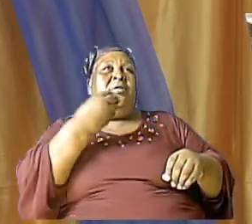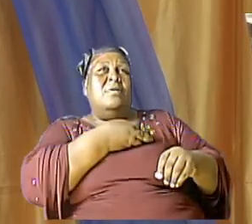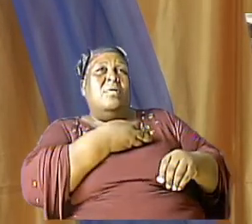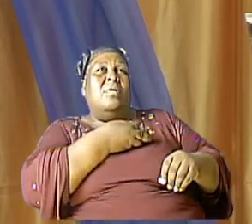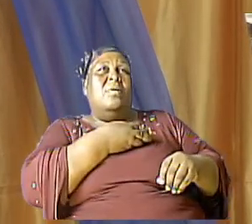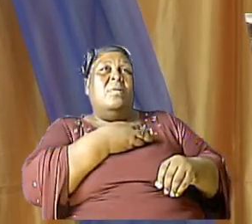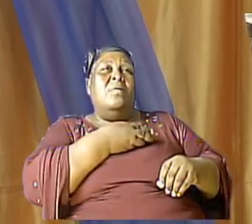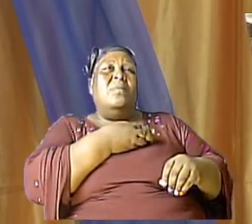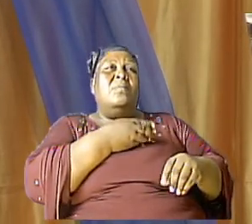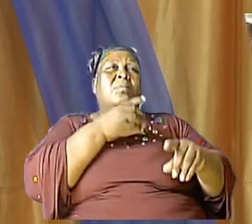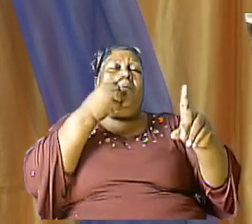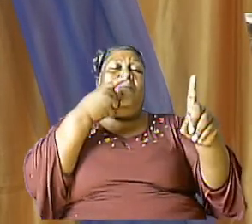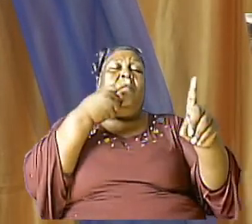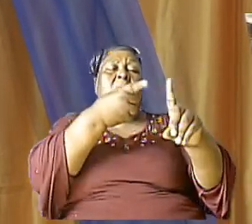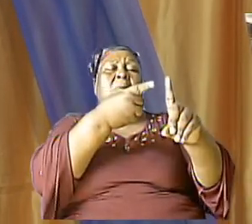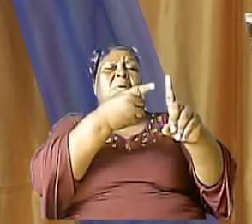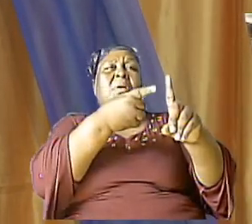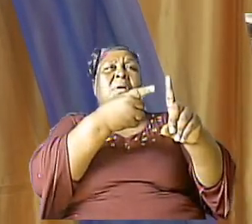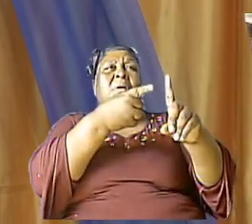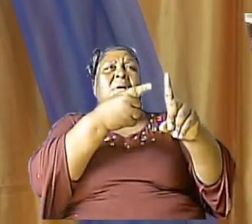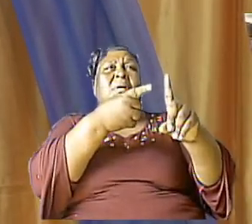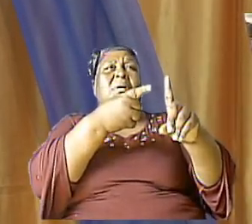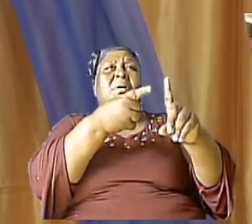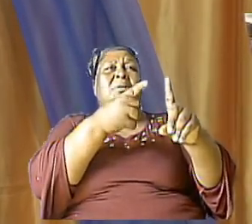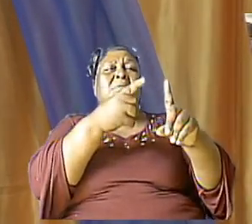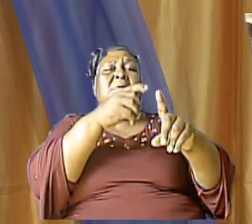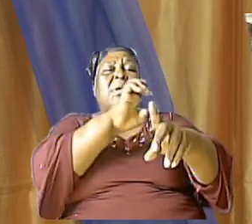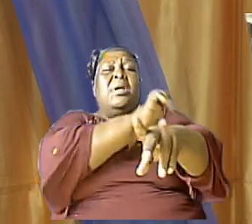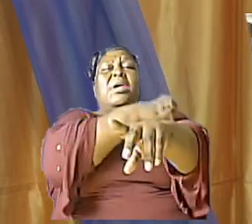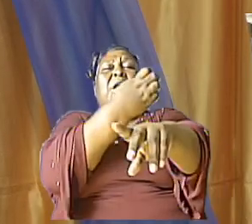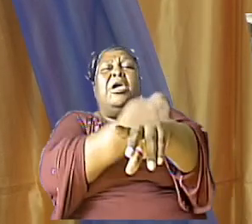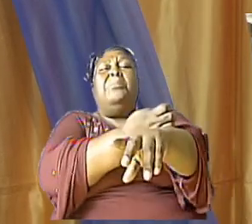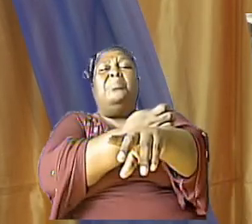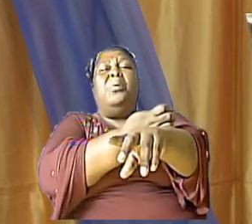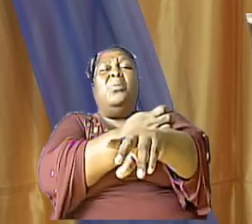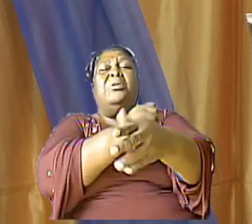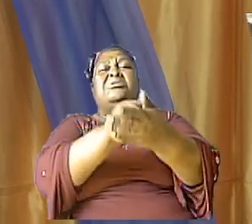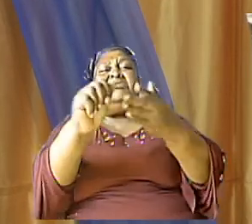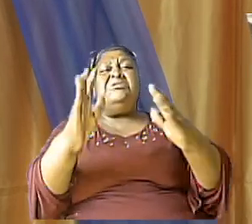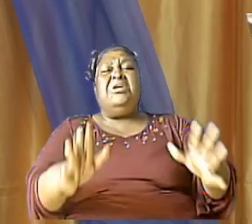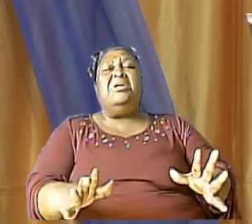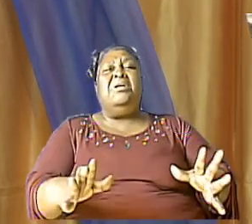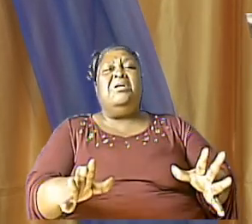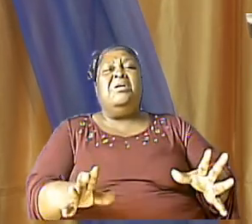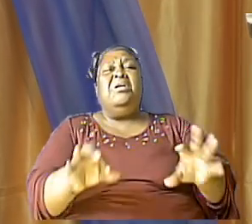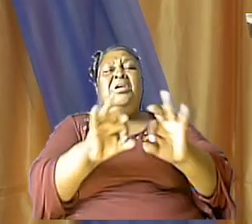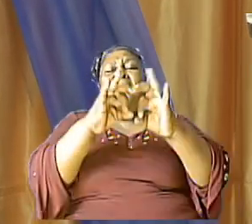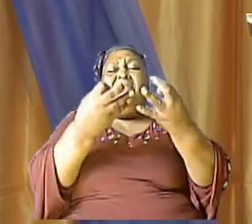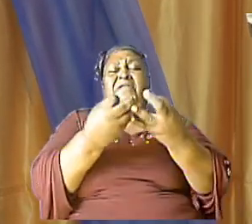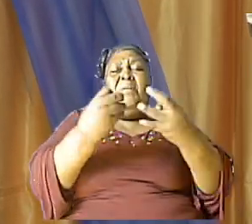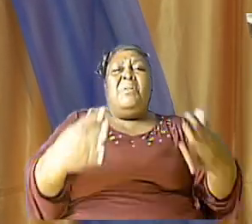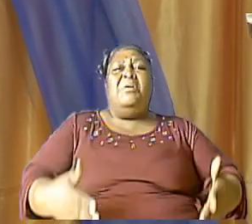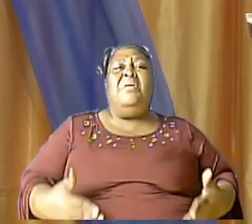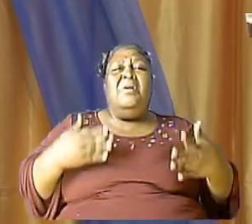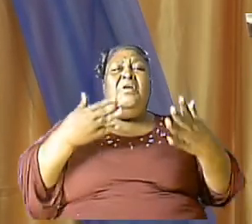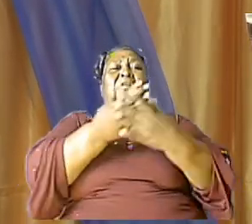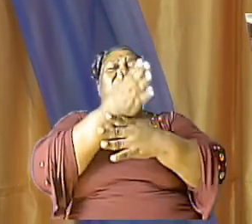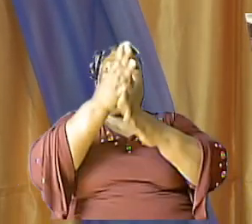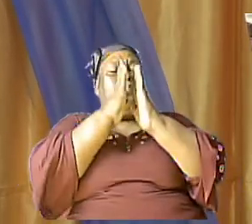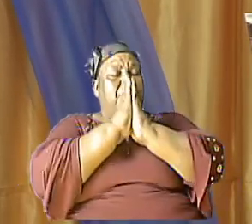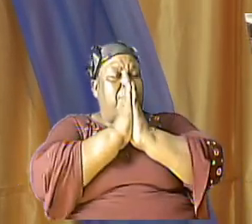ultimate aim and goal is to empower our saints to have a wholesome family life through